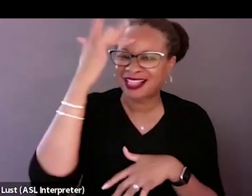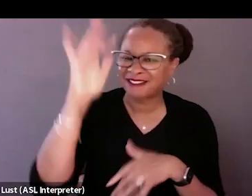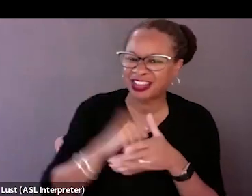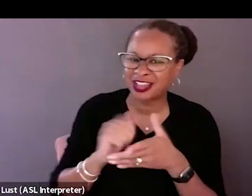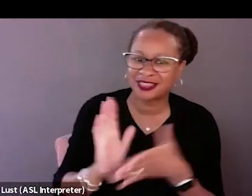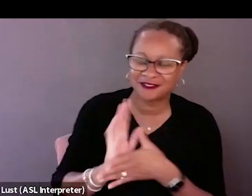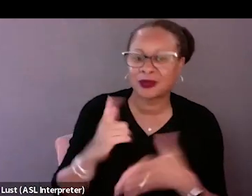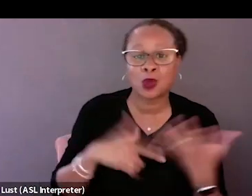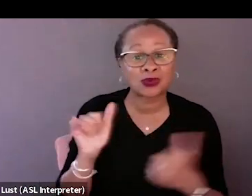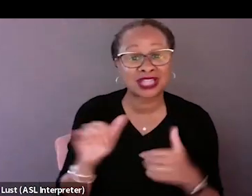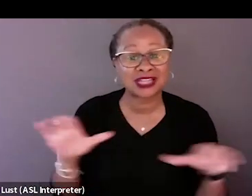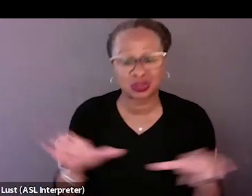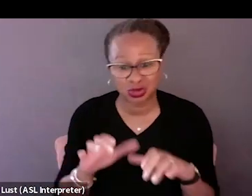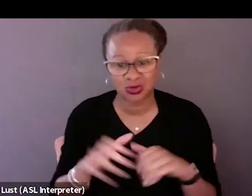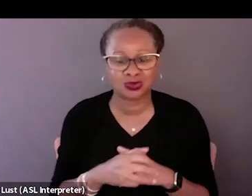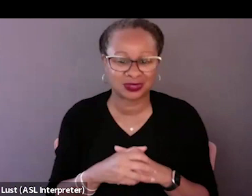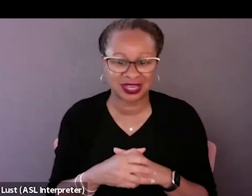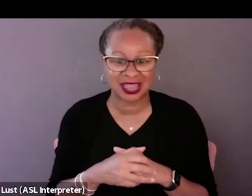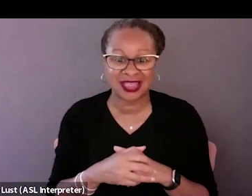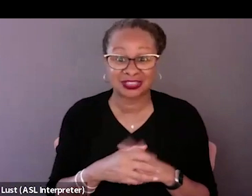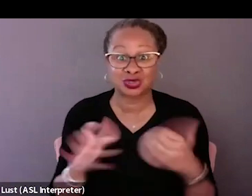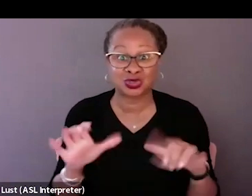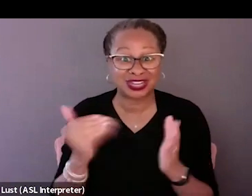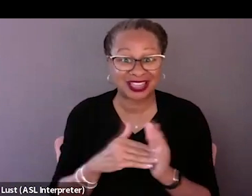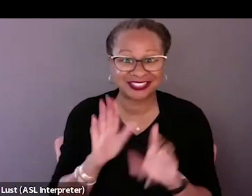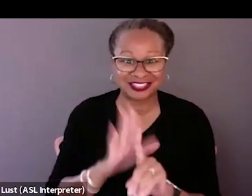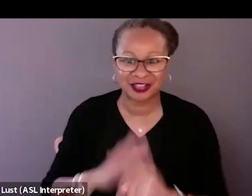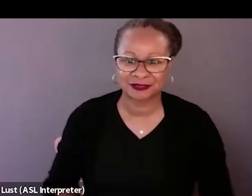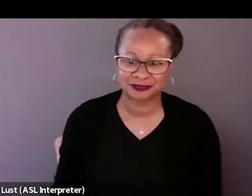what it was like to enact them yourself.